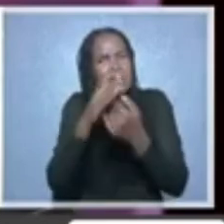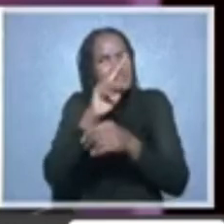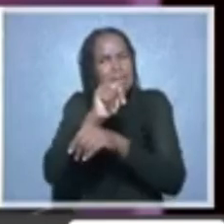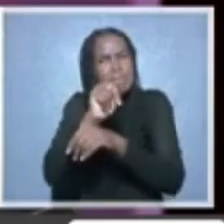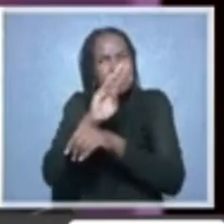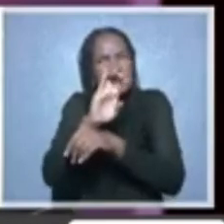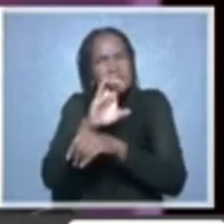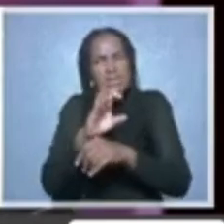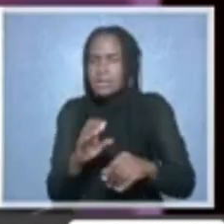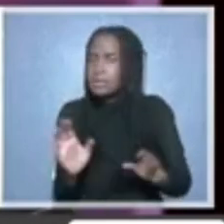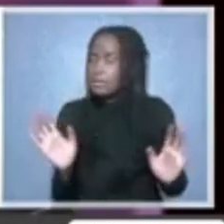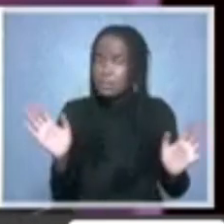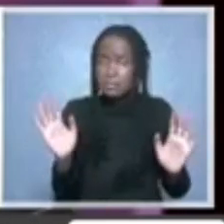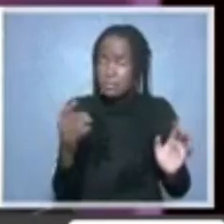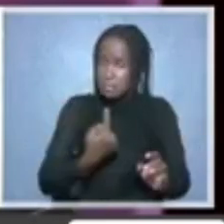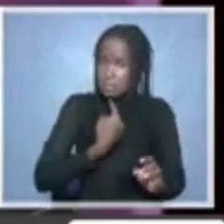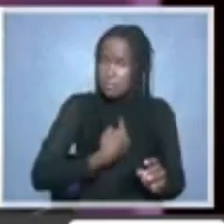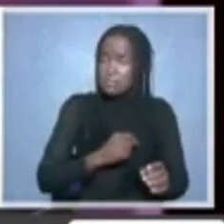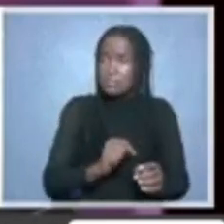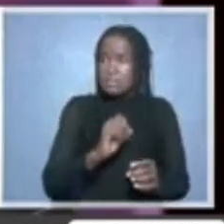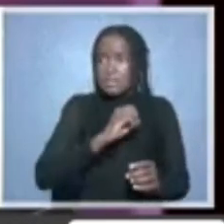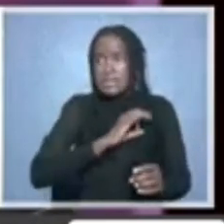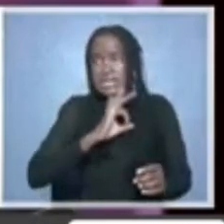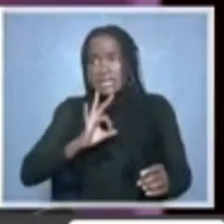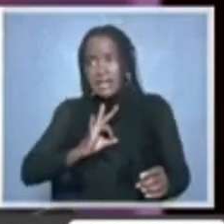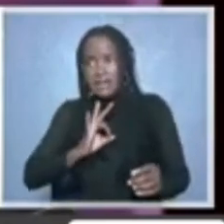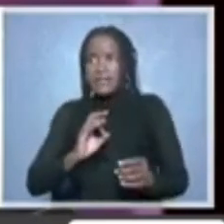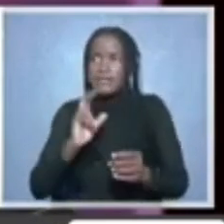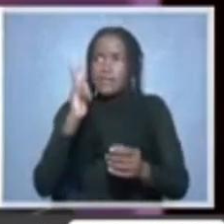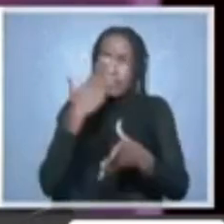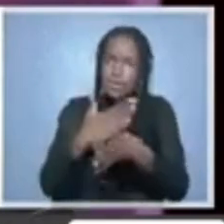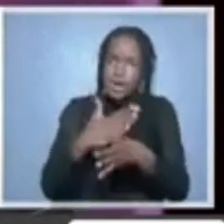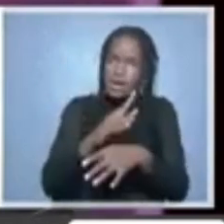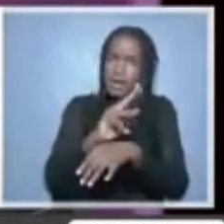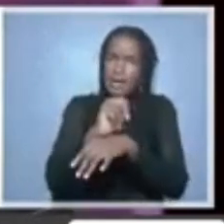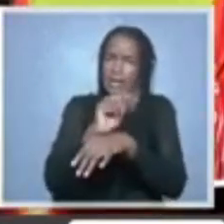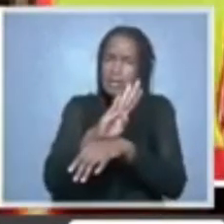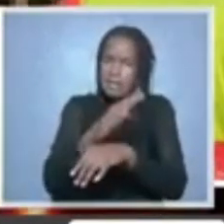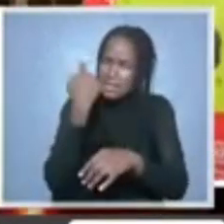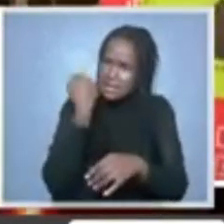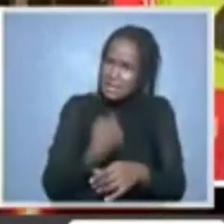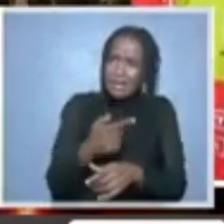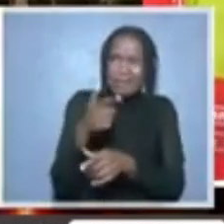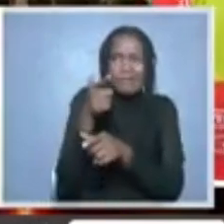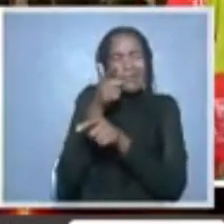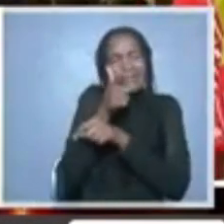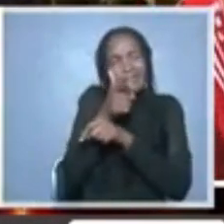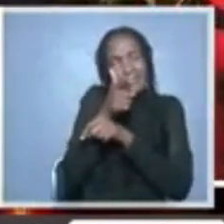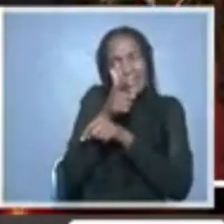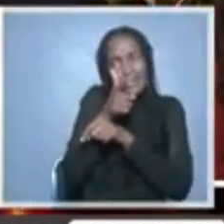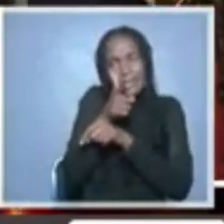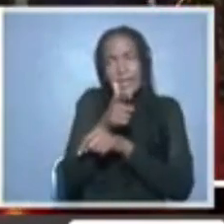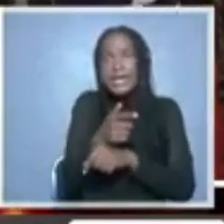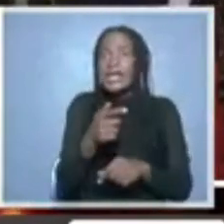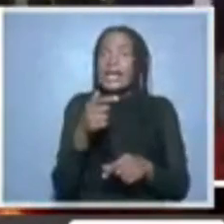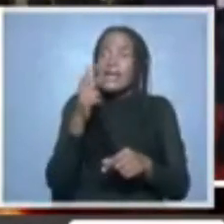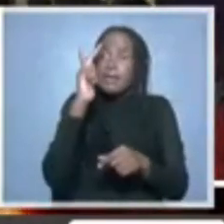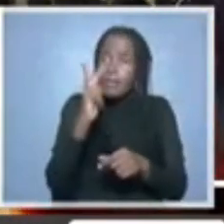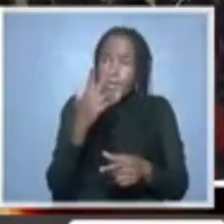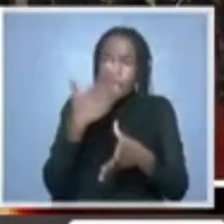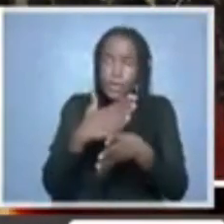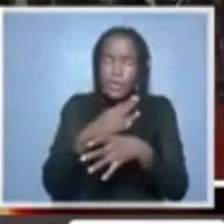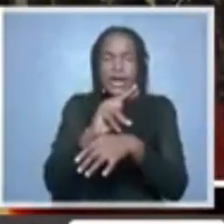is what we do. Yes. This is the only thing that we know best. This is the only thing where we can say what we do